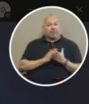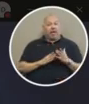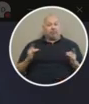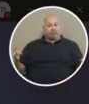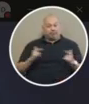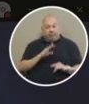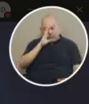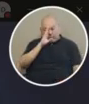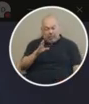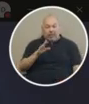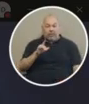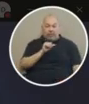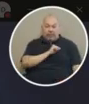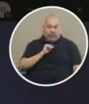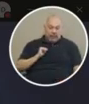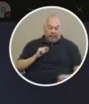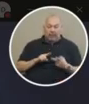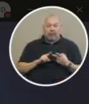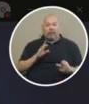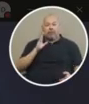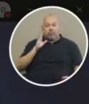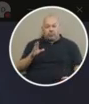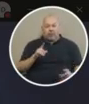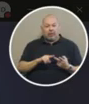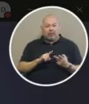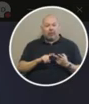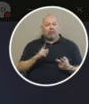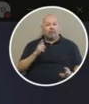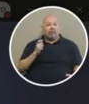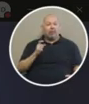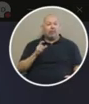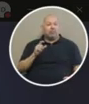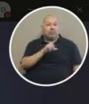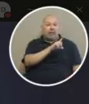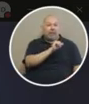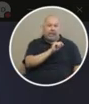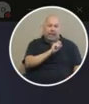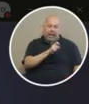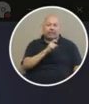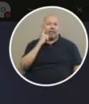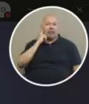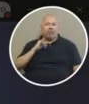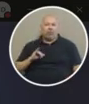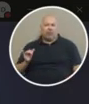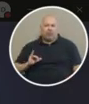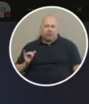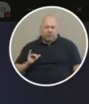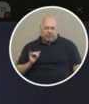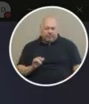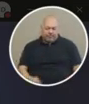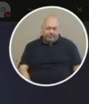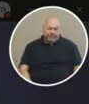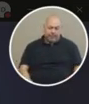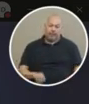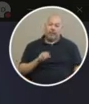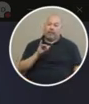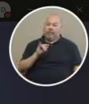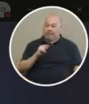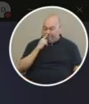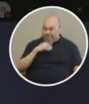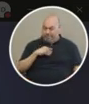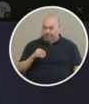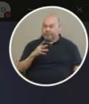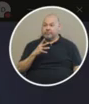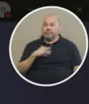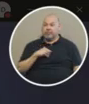flights from Atlanta, and we do have some, obviously, from LAX as well. IT, if you can please